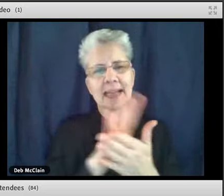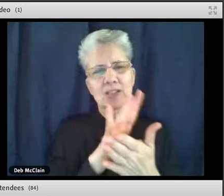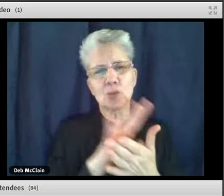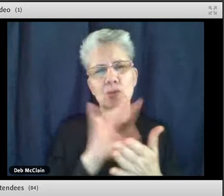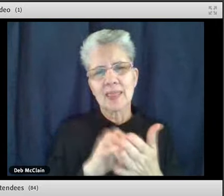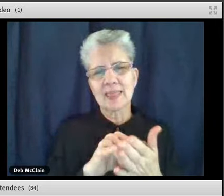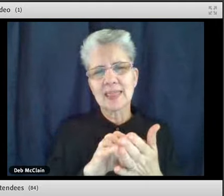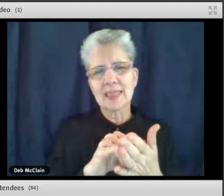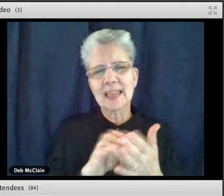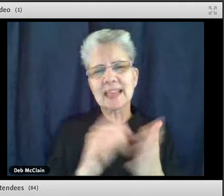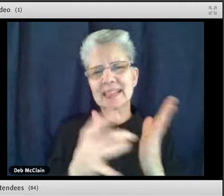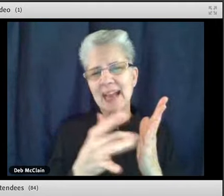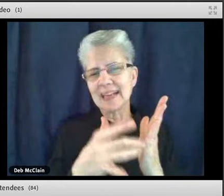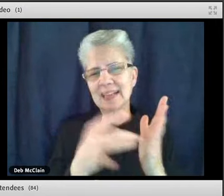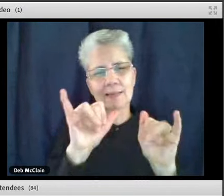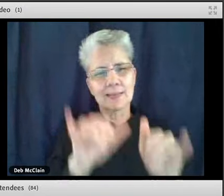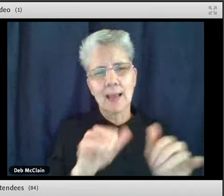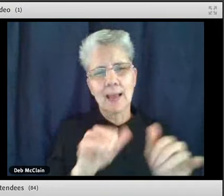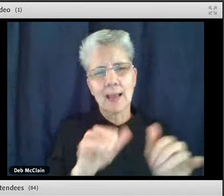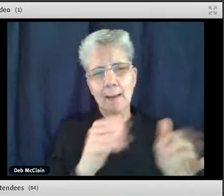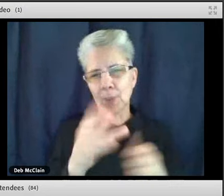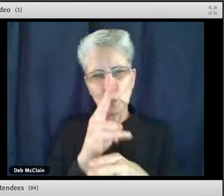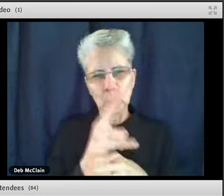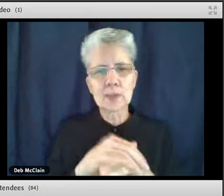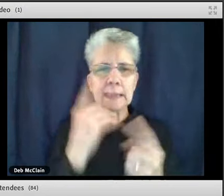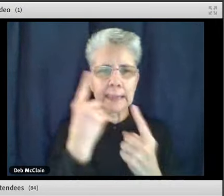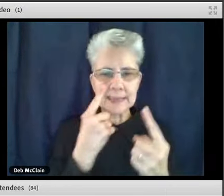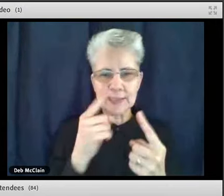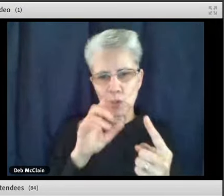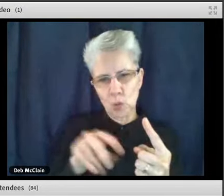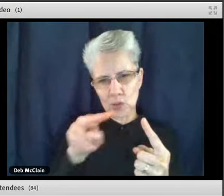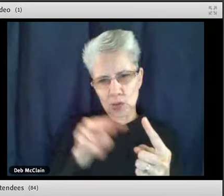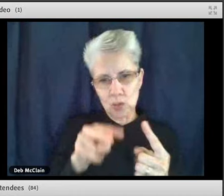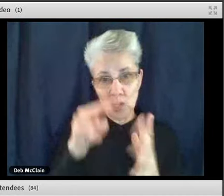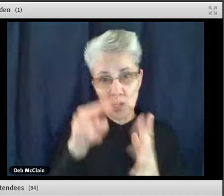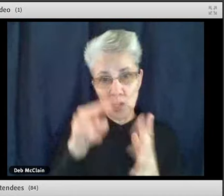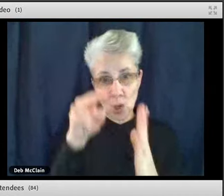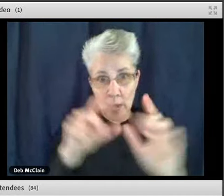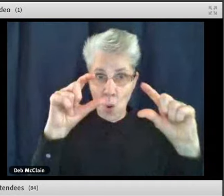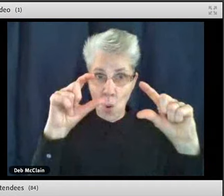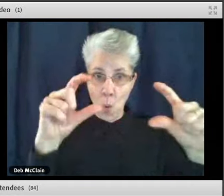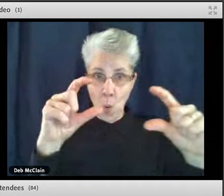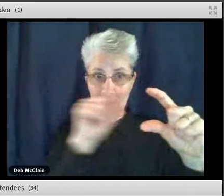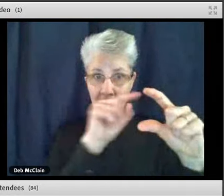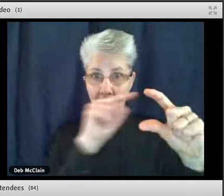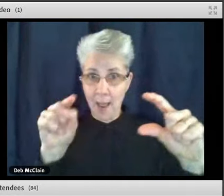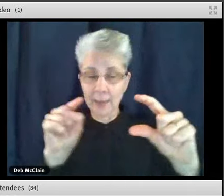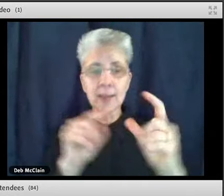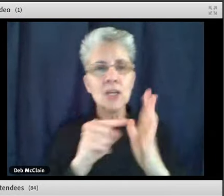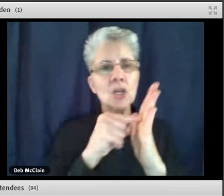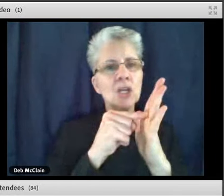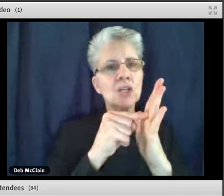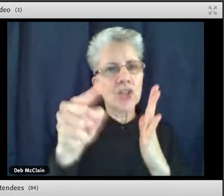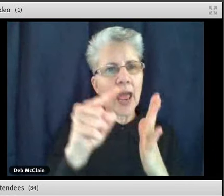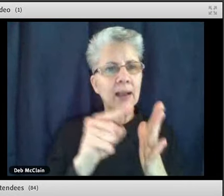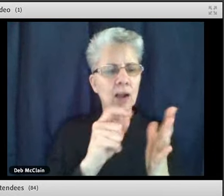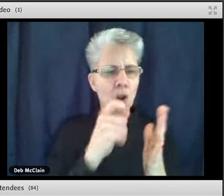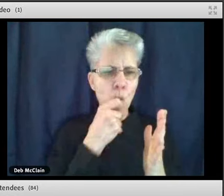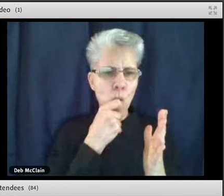based on currency, relevance, authority, accuracy, and purpose. And then this is kind of a little bit